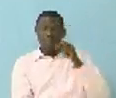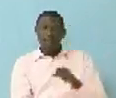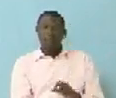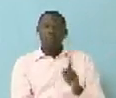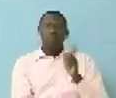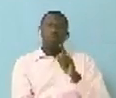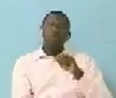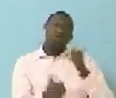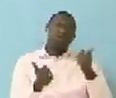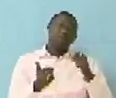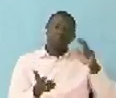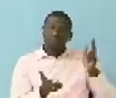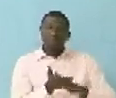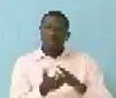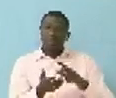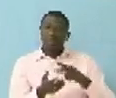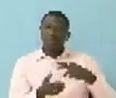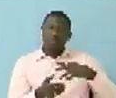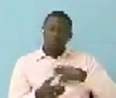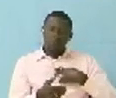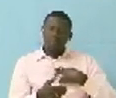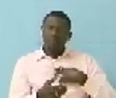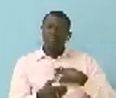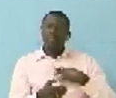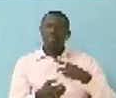what other confirmation do you need from me?